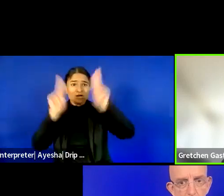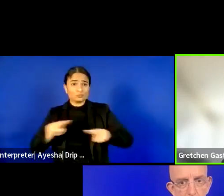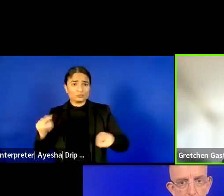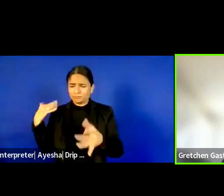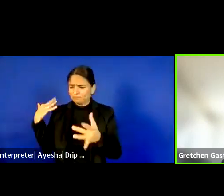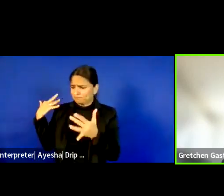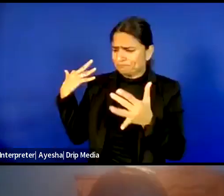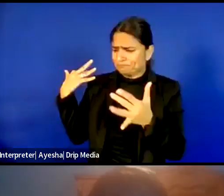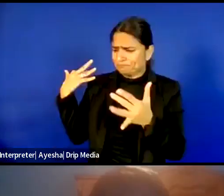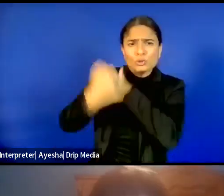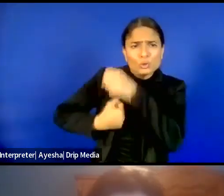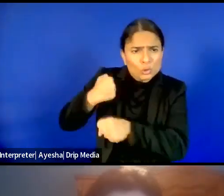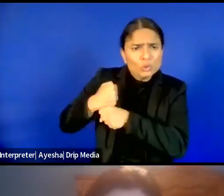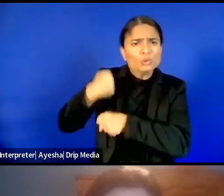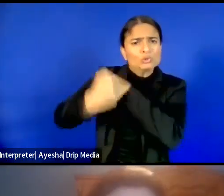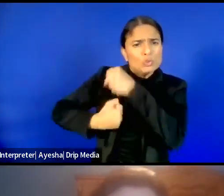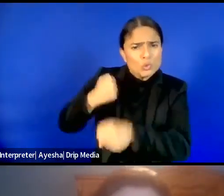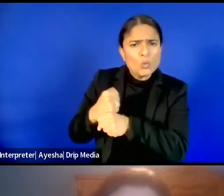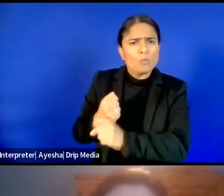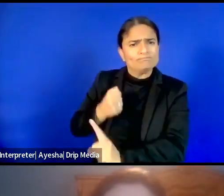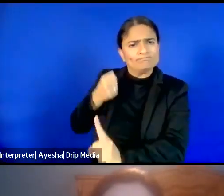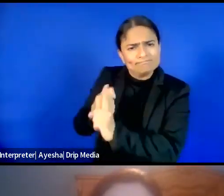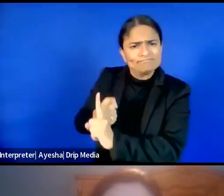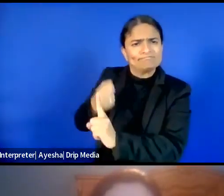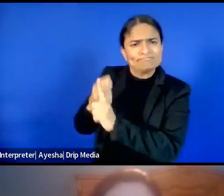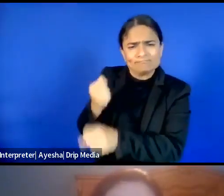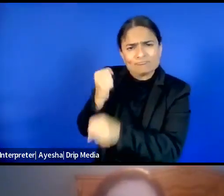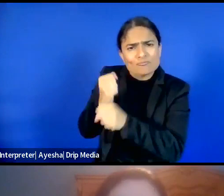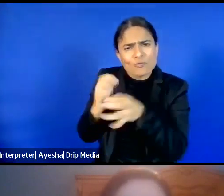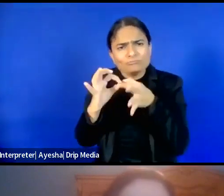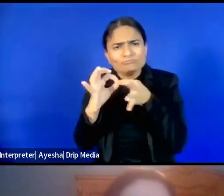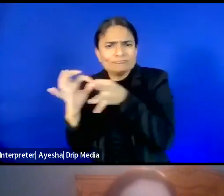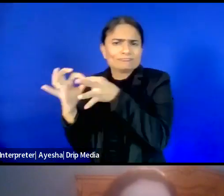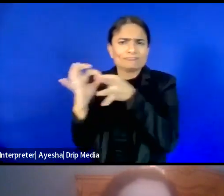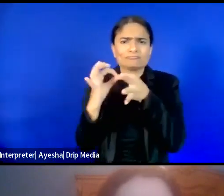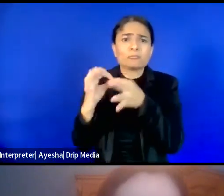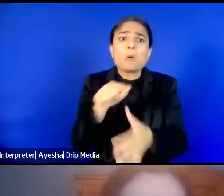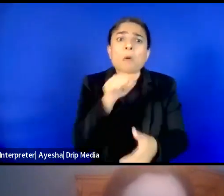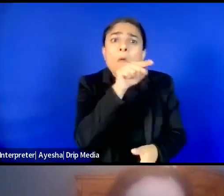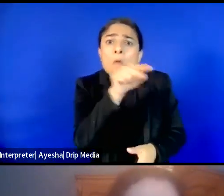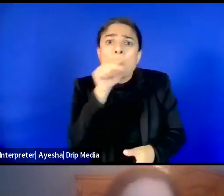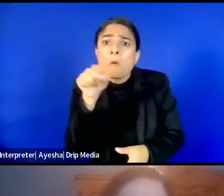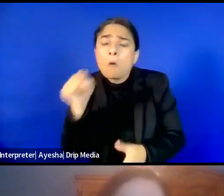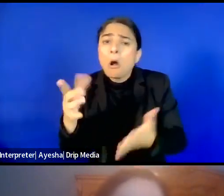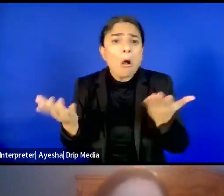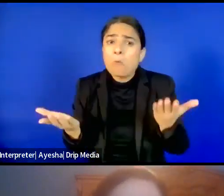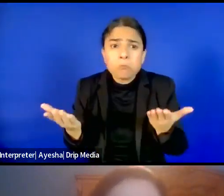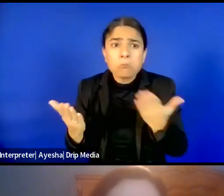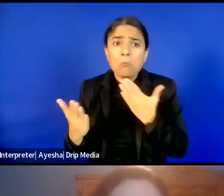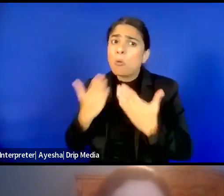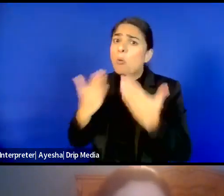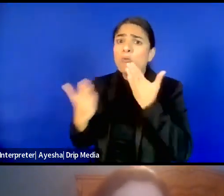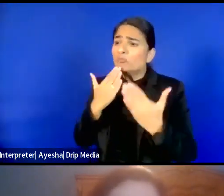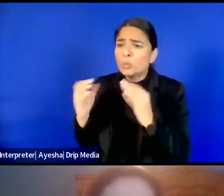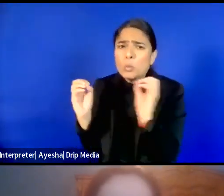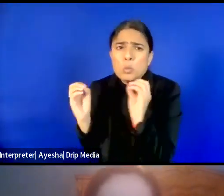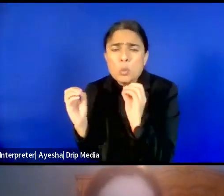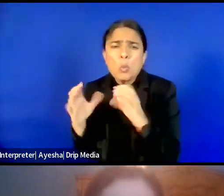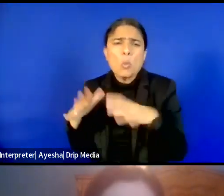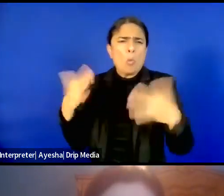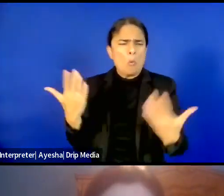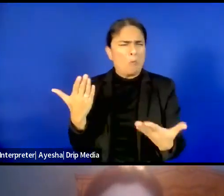For those of you that weren't in attendance at the conference or aren't familiar, Women Deliver is a triennial